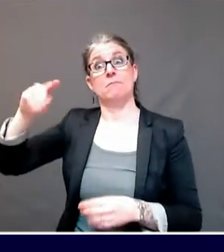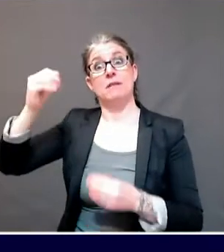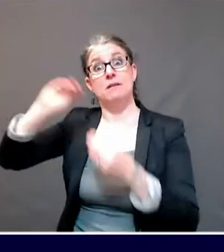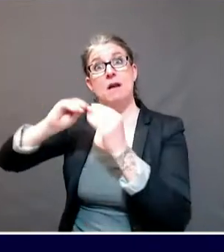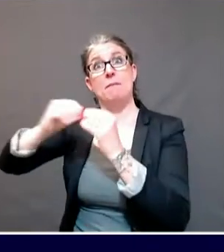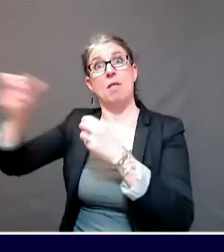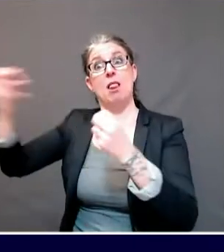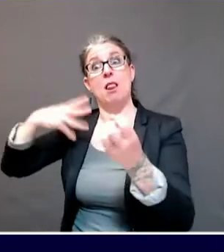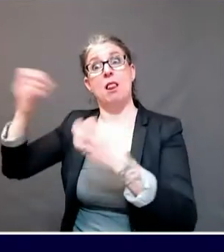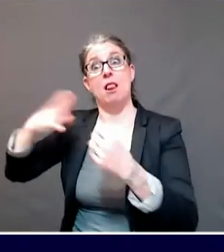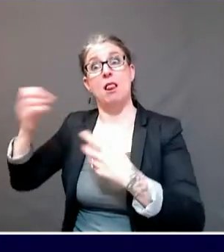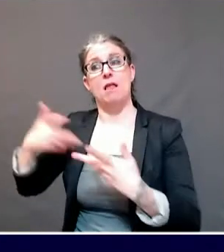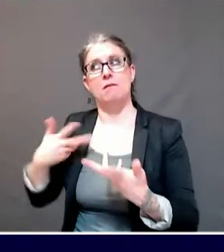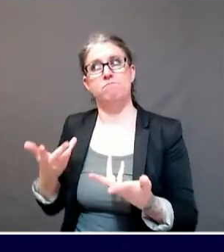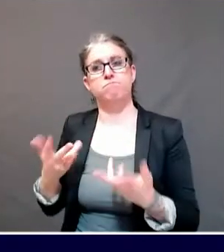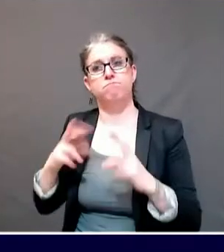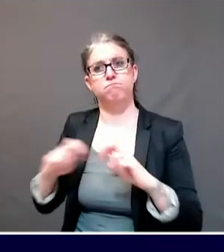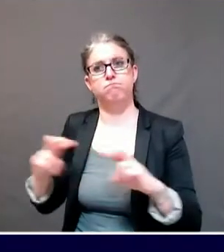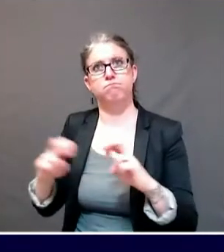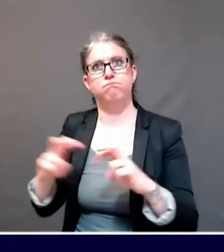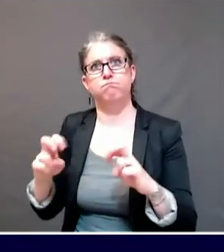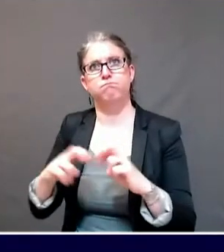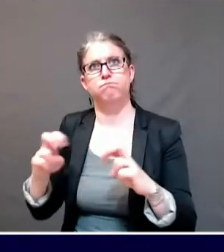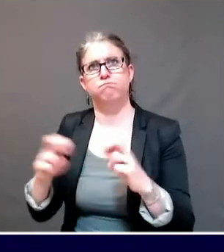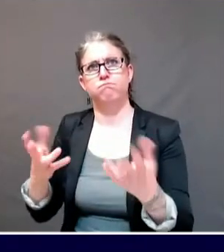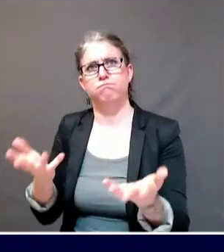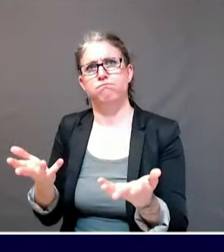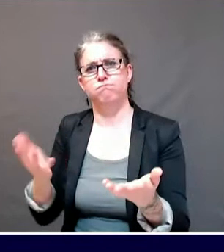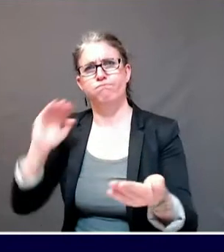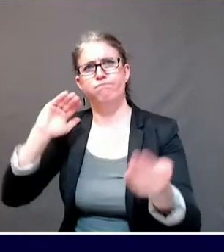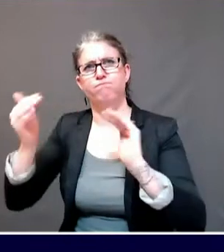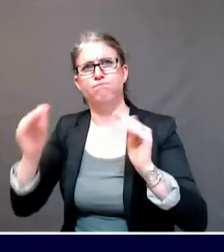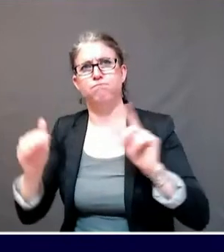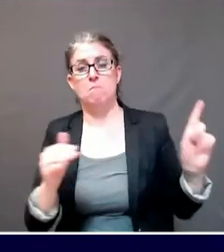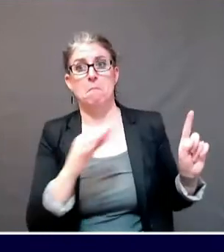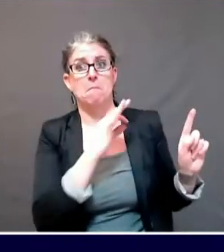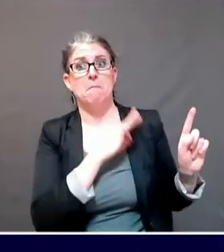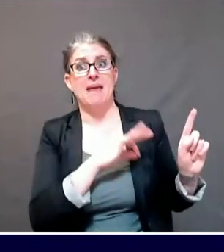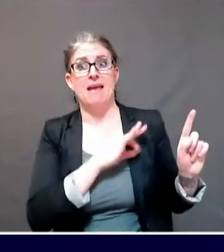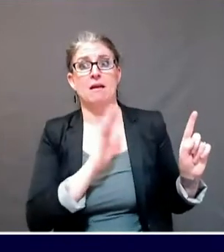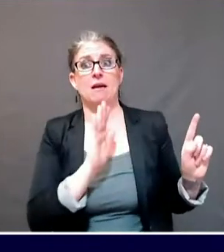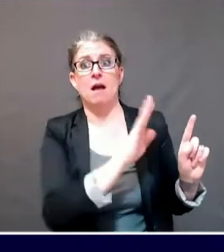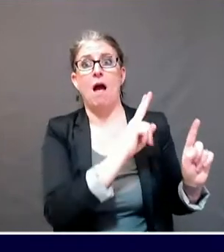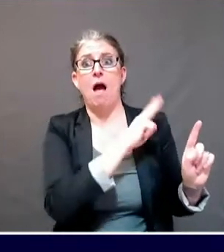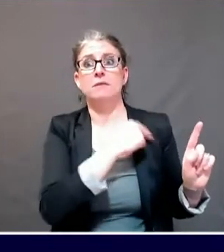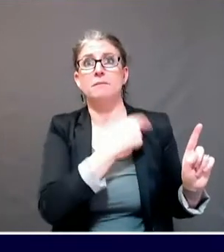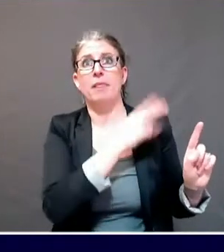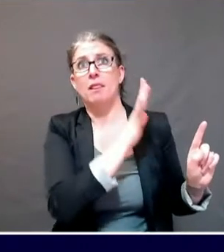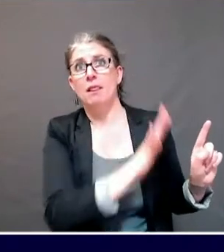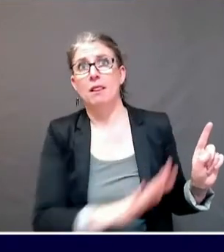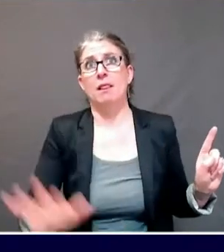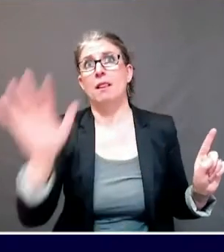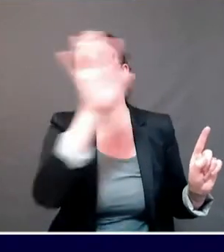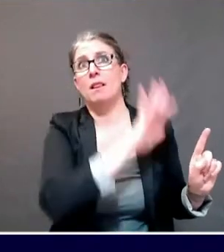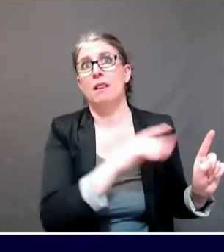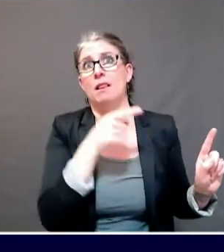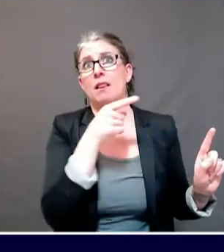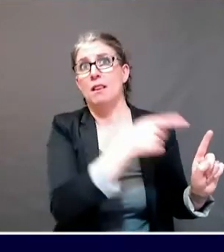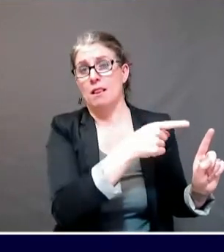have reported that the uptake rate among their staff have been on the 70 to 85, in one